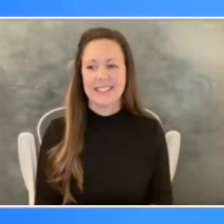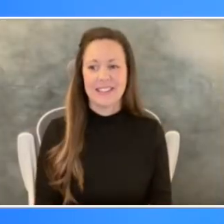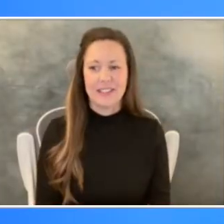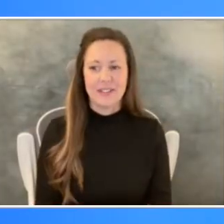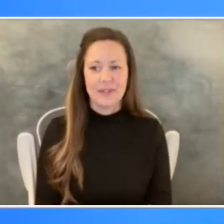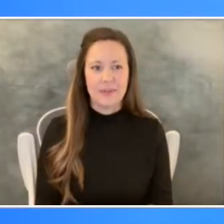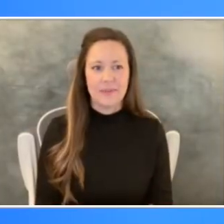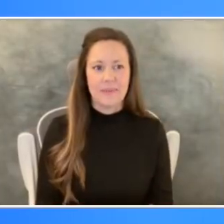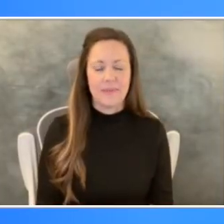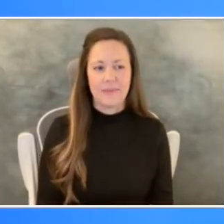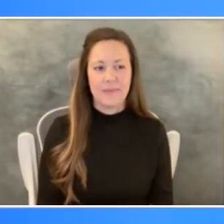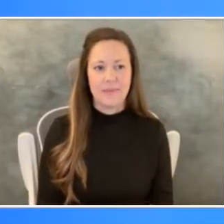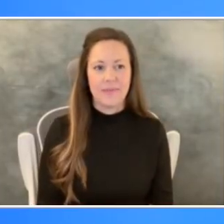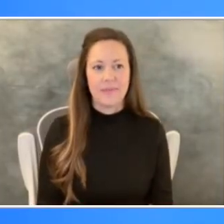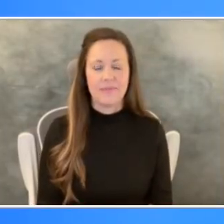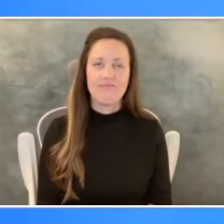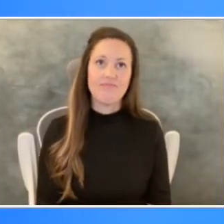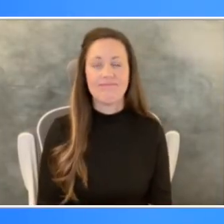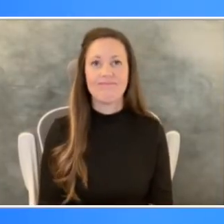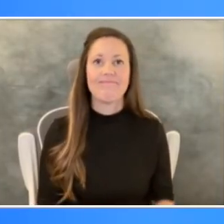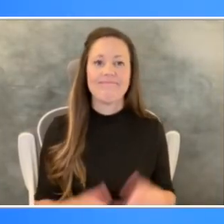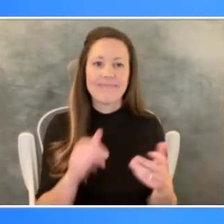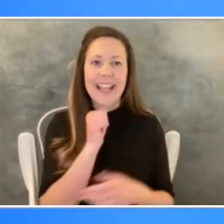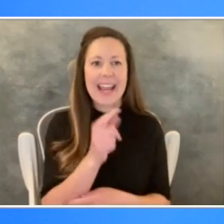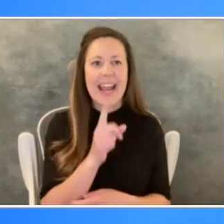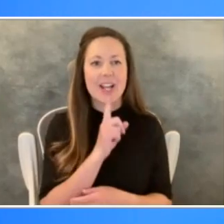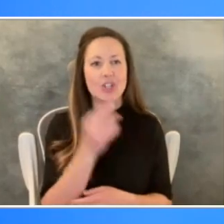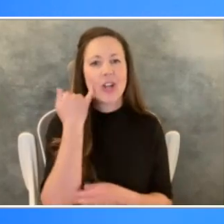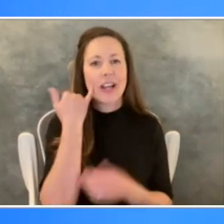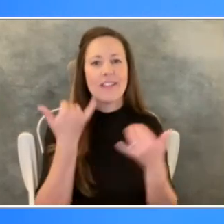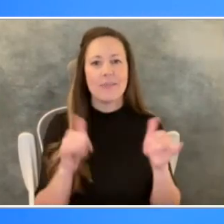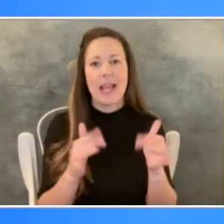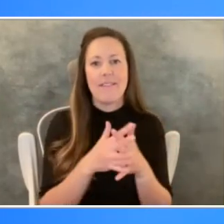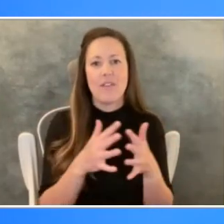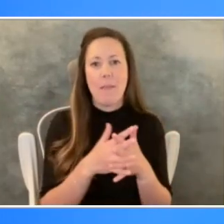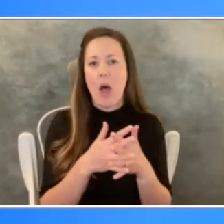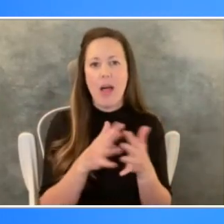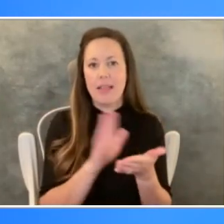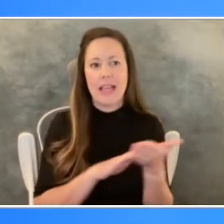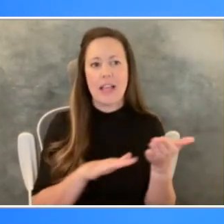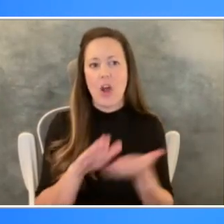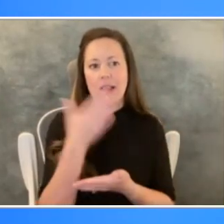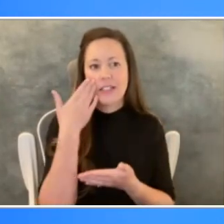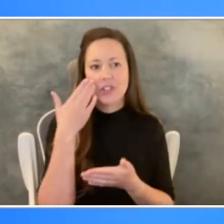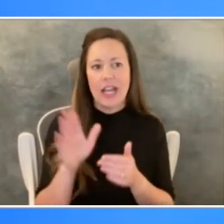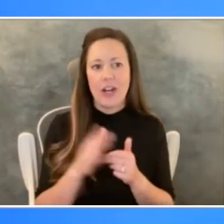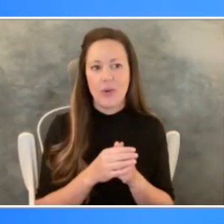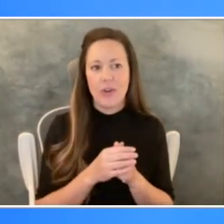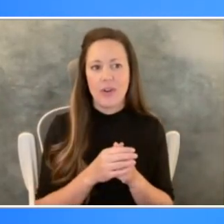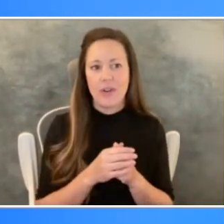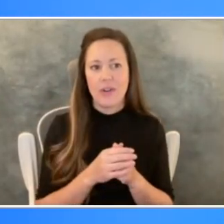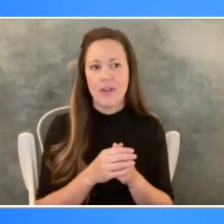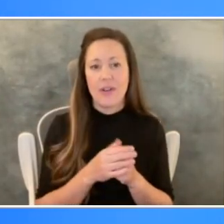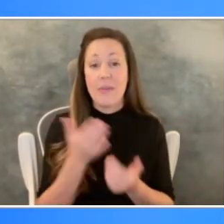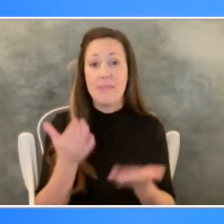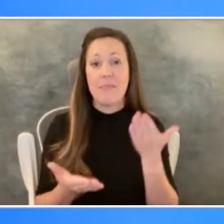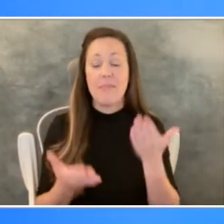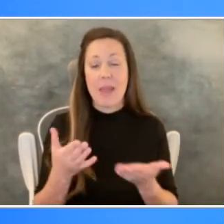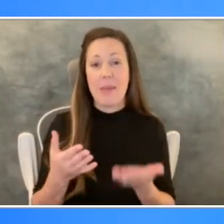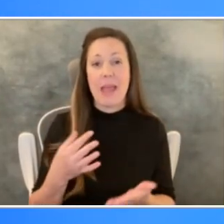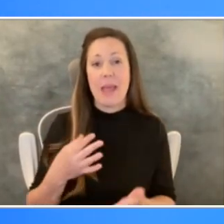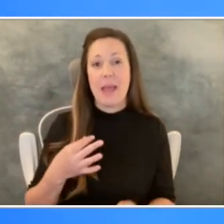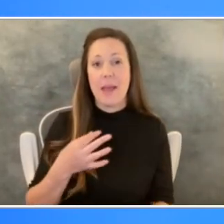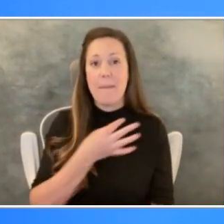I'm not sure if I'm going to play football anywhere in college. If I was going to, it'd probably be Pittsburgh State or